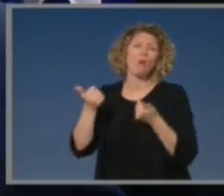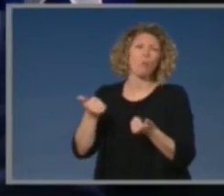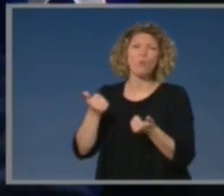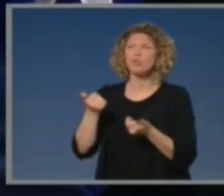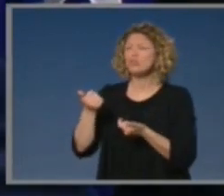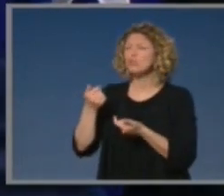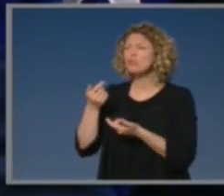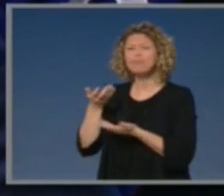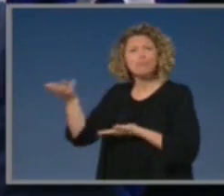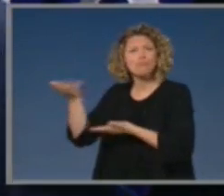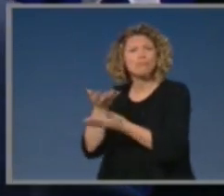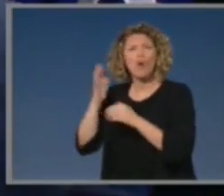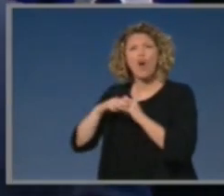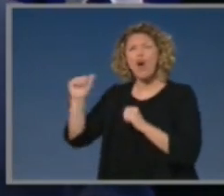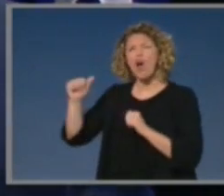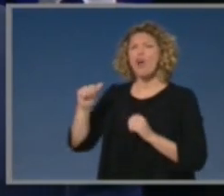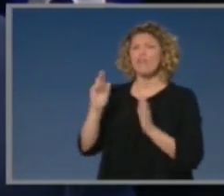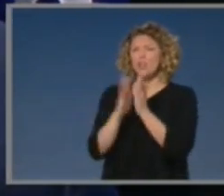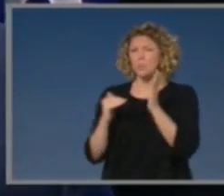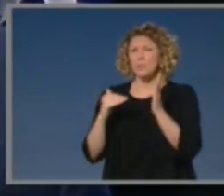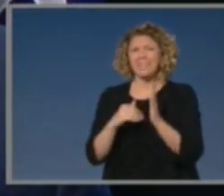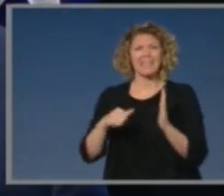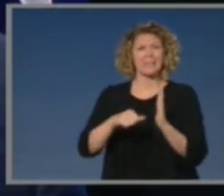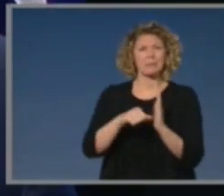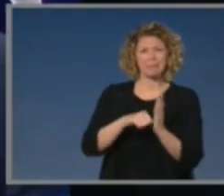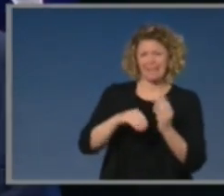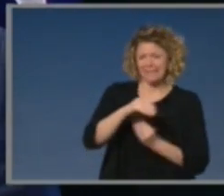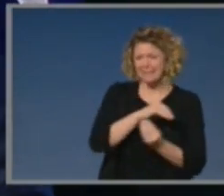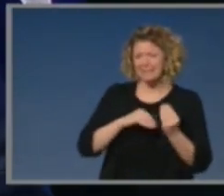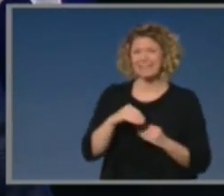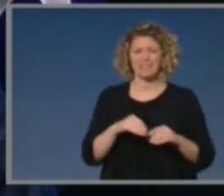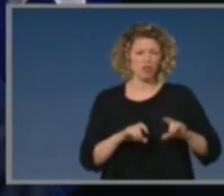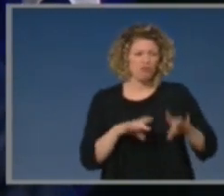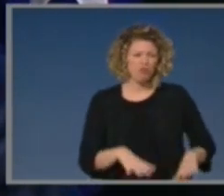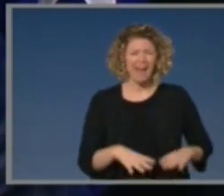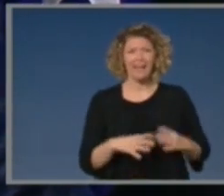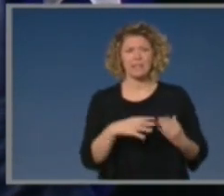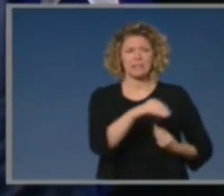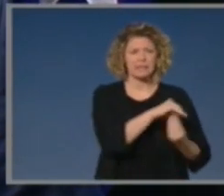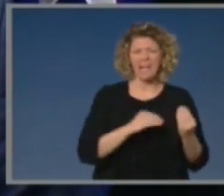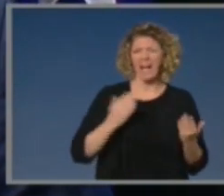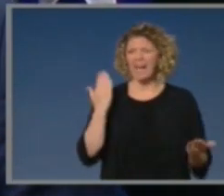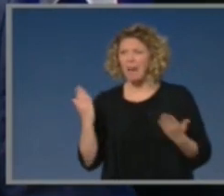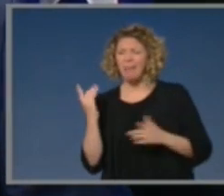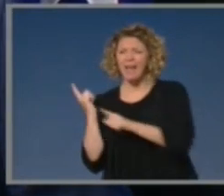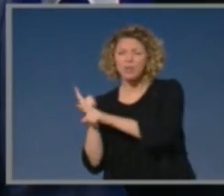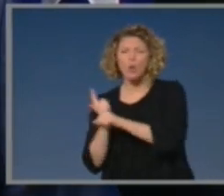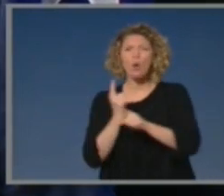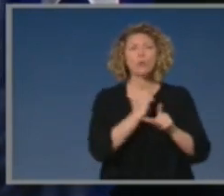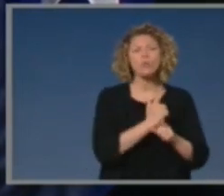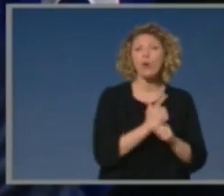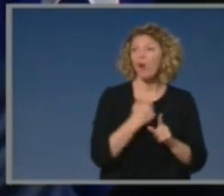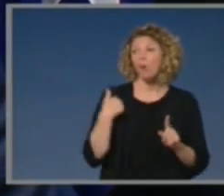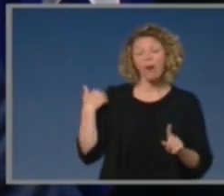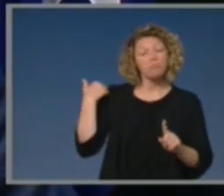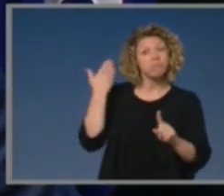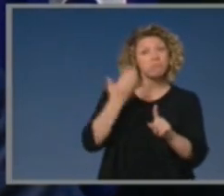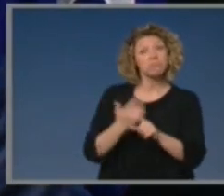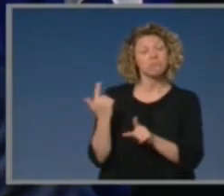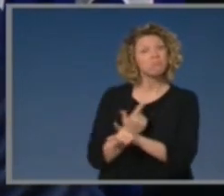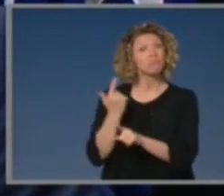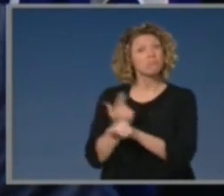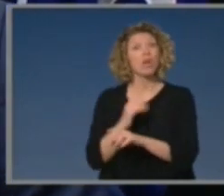and the economic impacts and things of that nature. The Prime Minister and I have been now for several weeks been talking about a